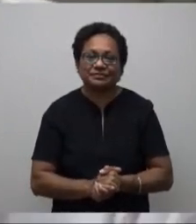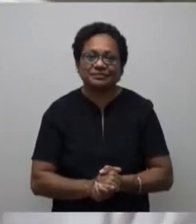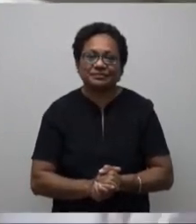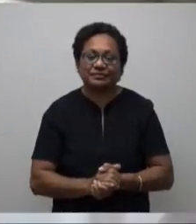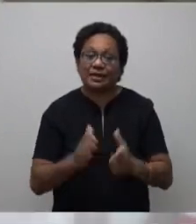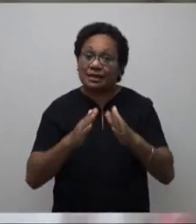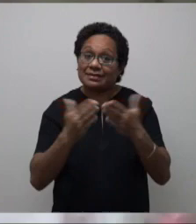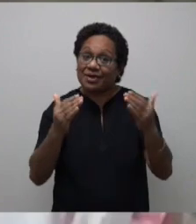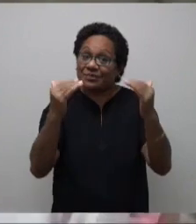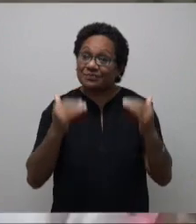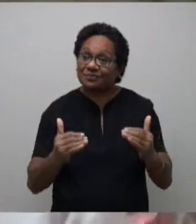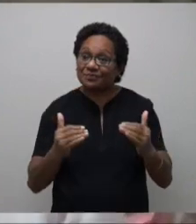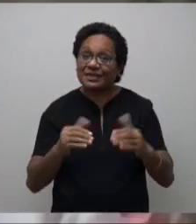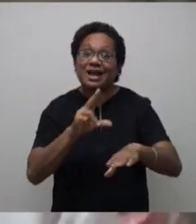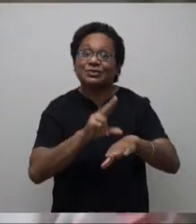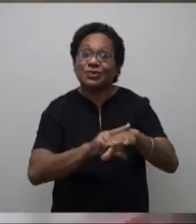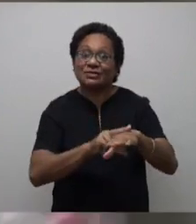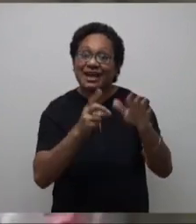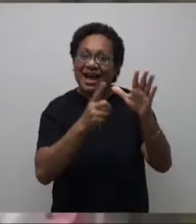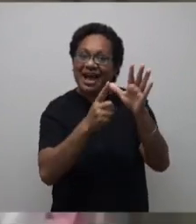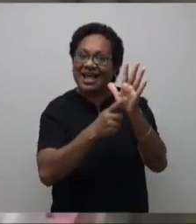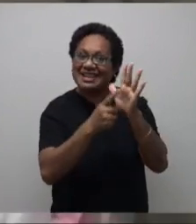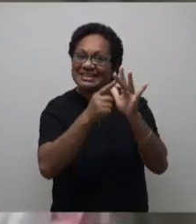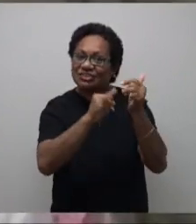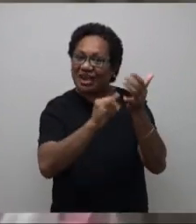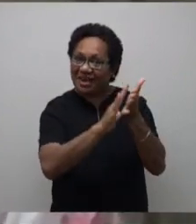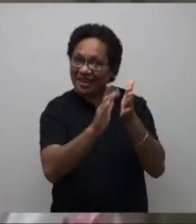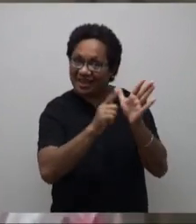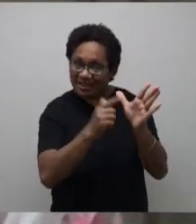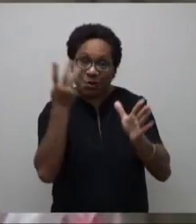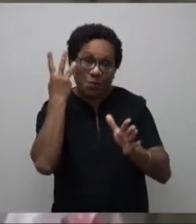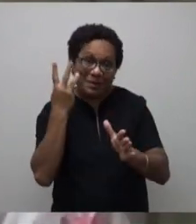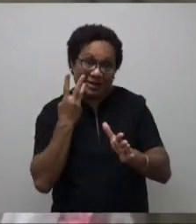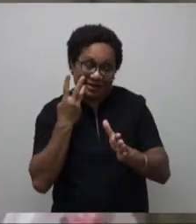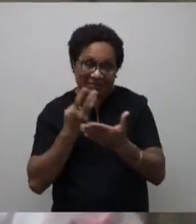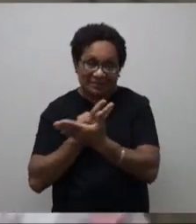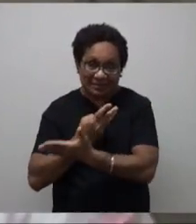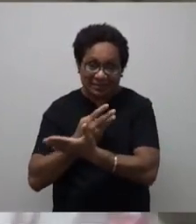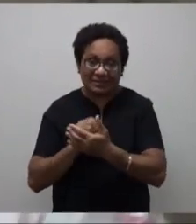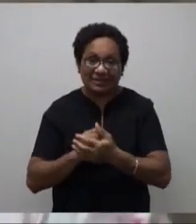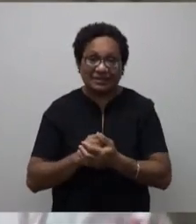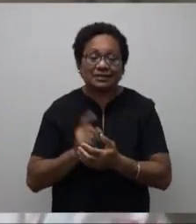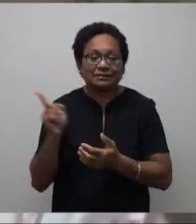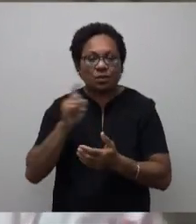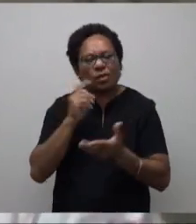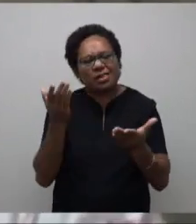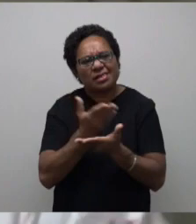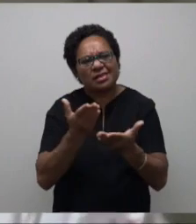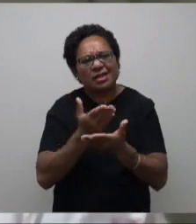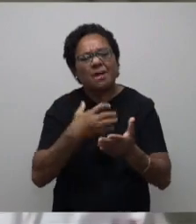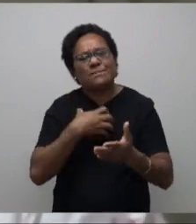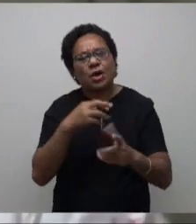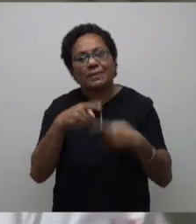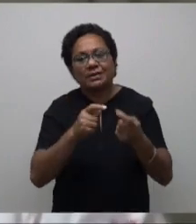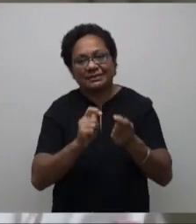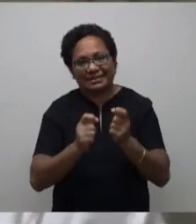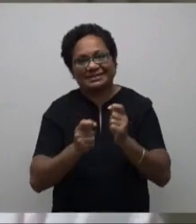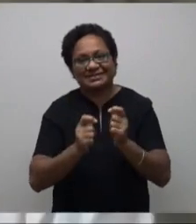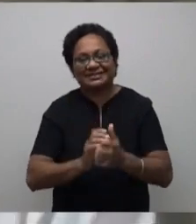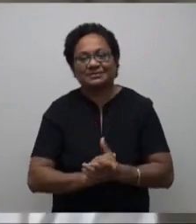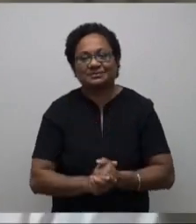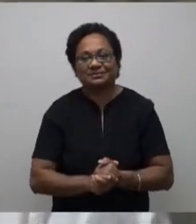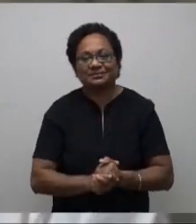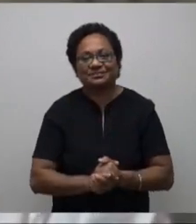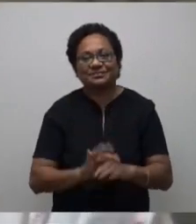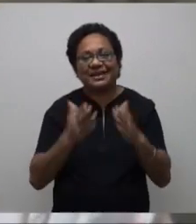Coming on next will be Dr. Alicia, and she will be able to discuss some of the laboratory data that we have so far.